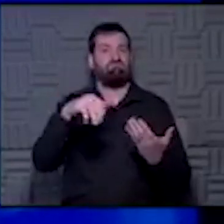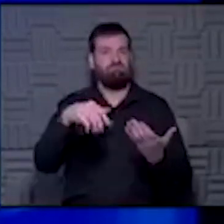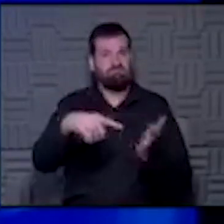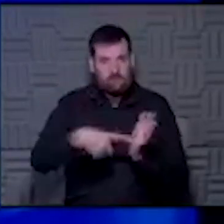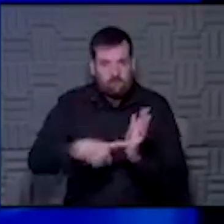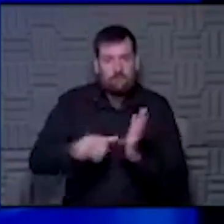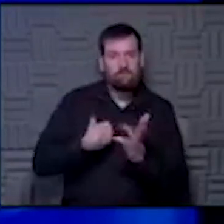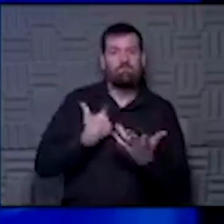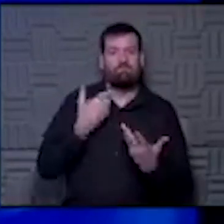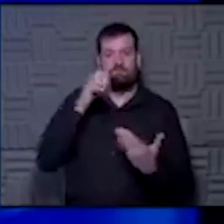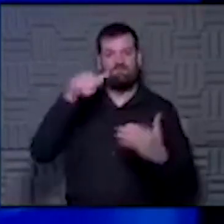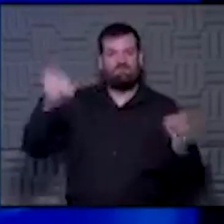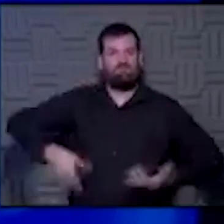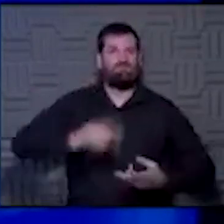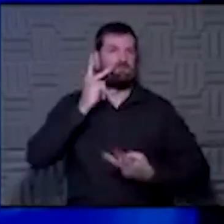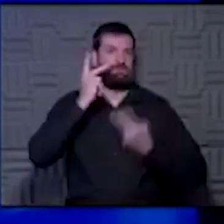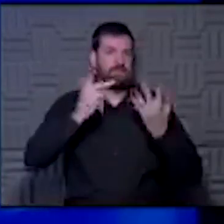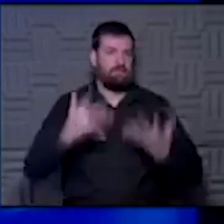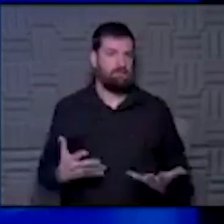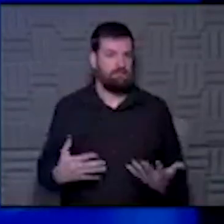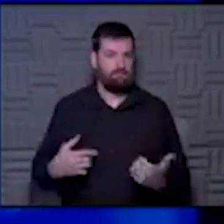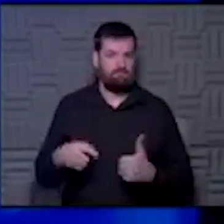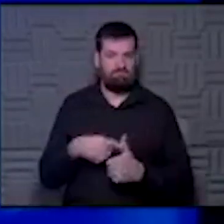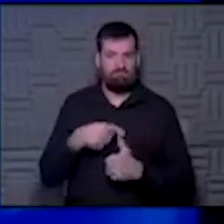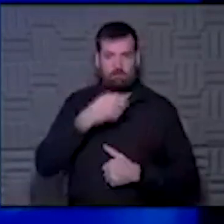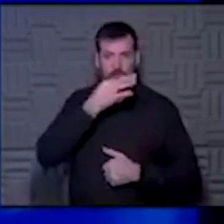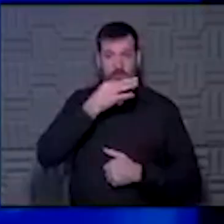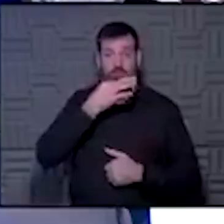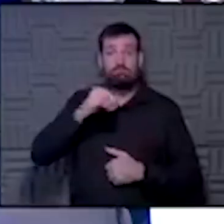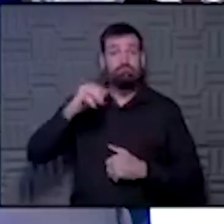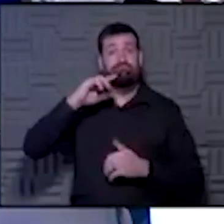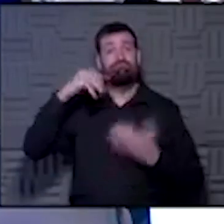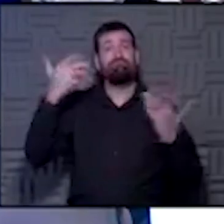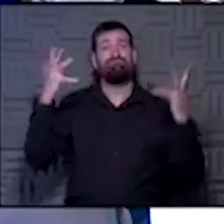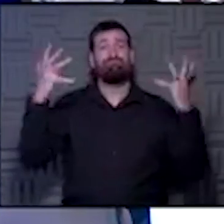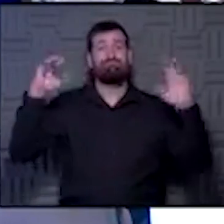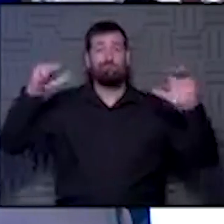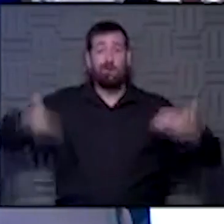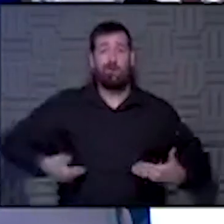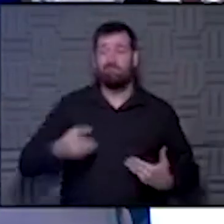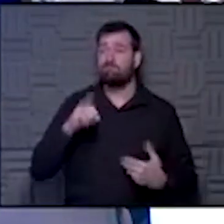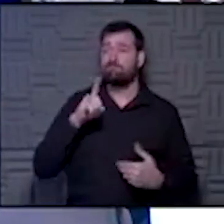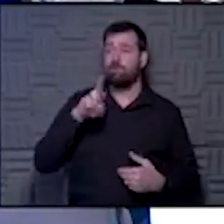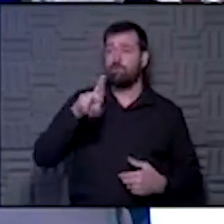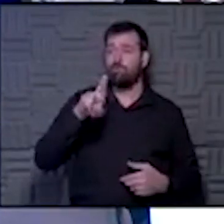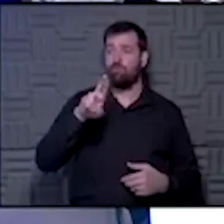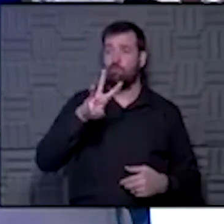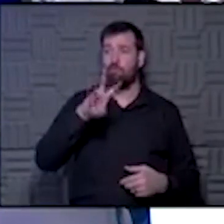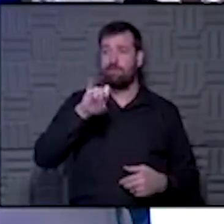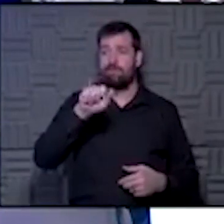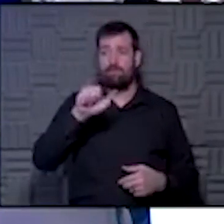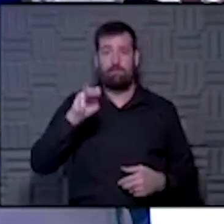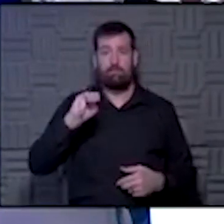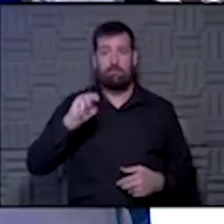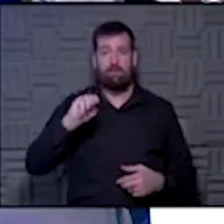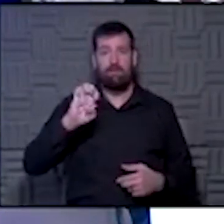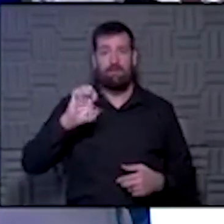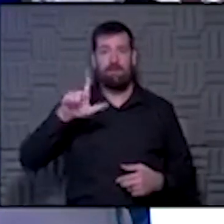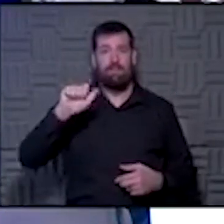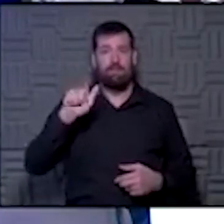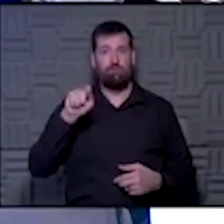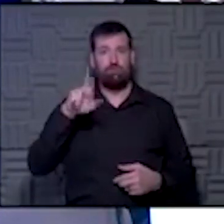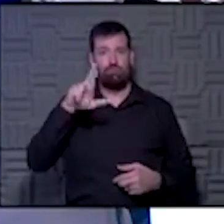our guests shortly. But first, a big welcome to Dr. Wissam El-Altrouni today, one of our